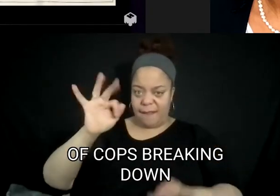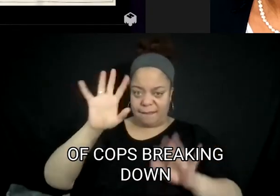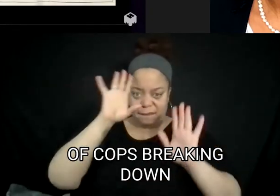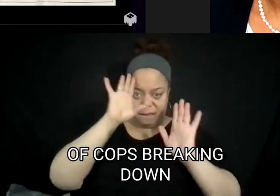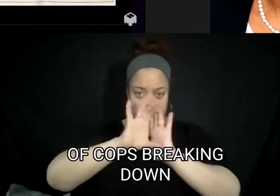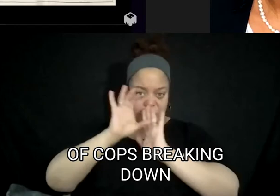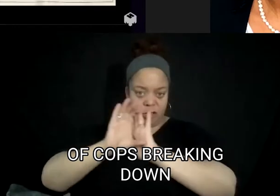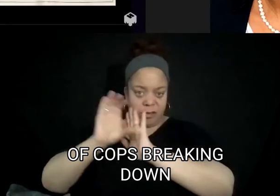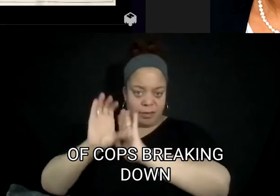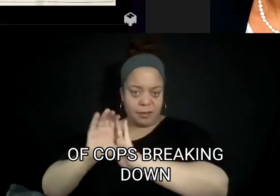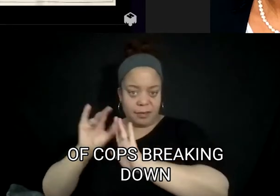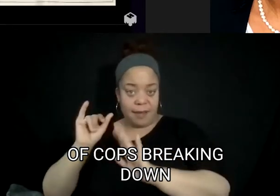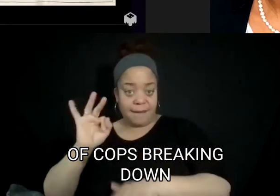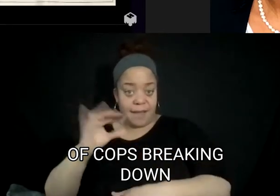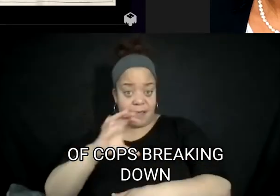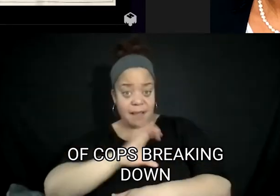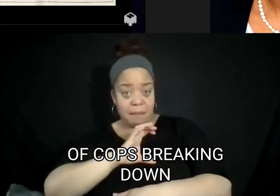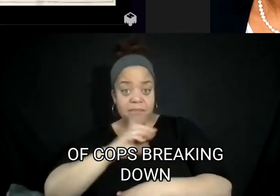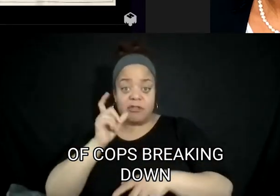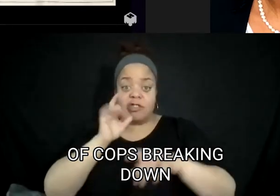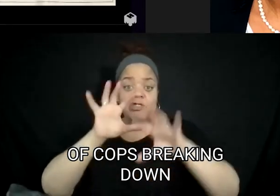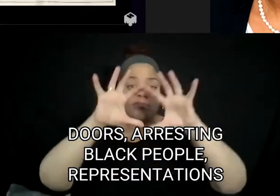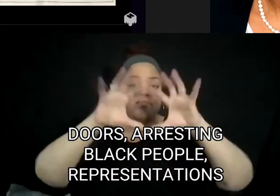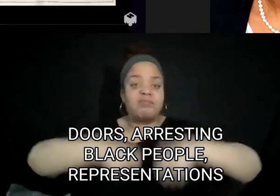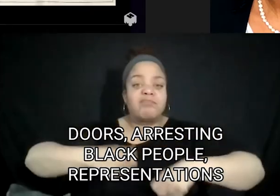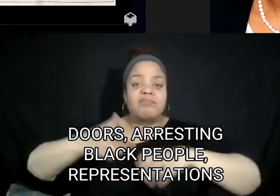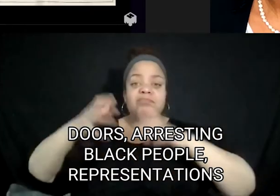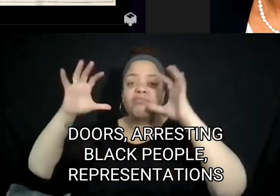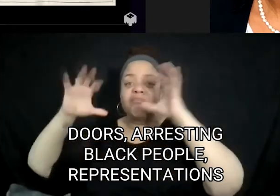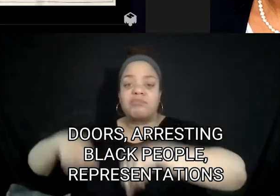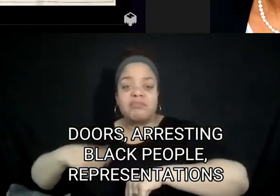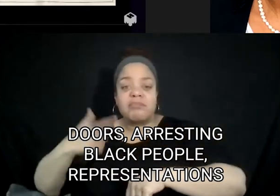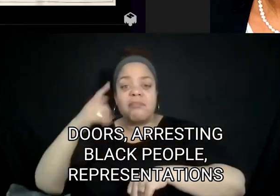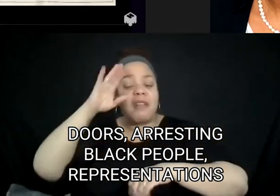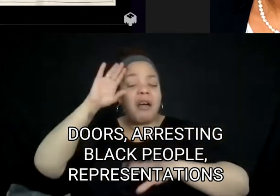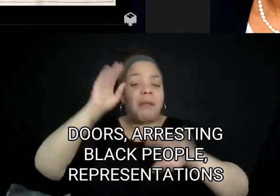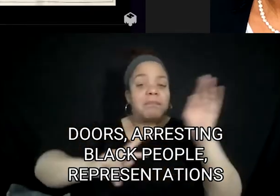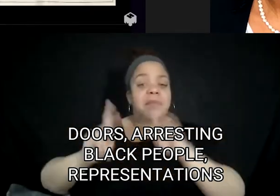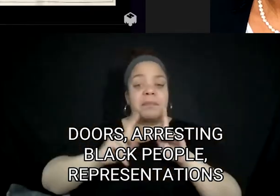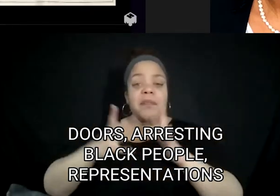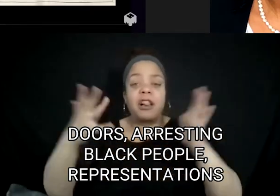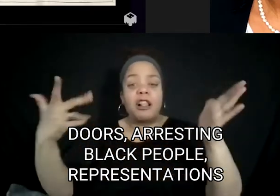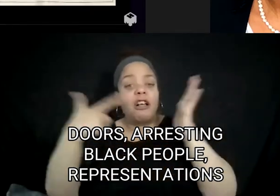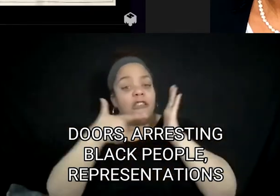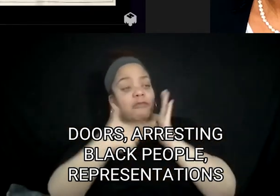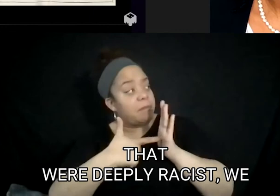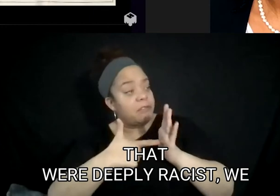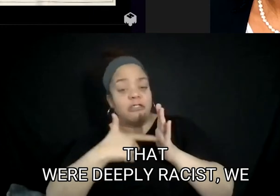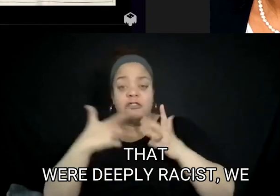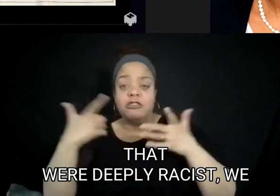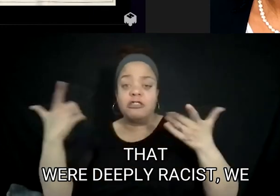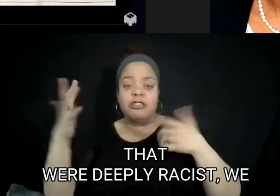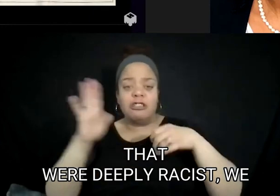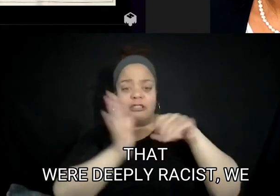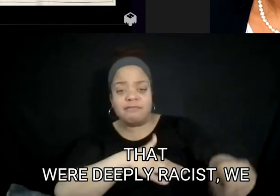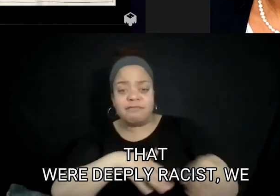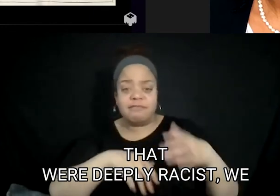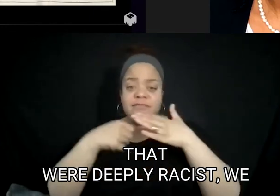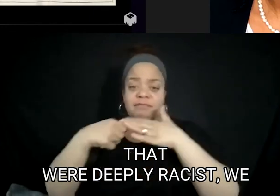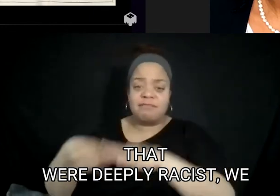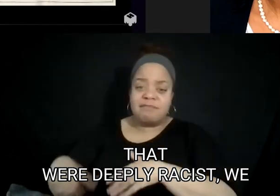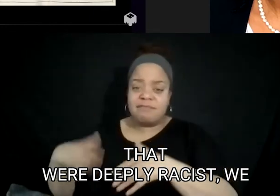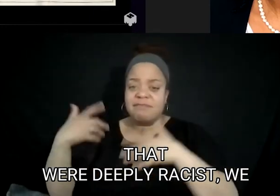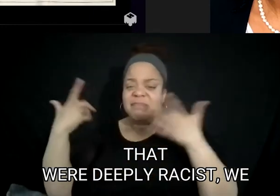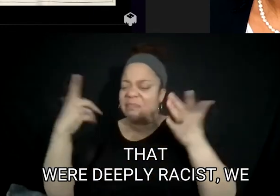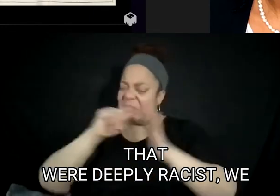know, representations that were deeply racist. We consistently saw those images throughout media. And I wanted to